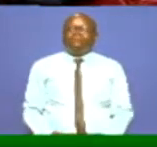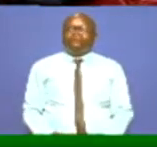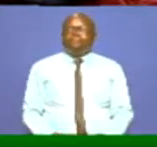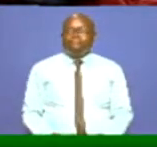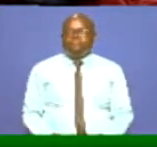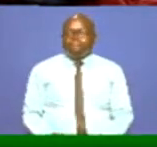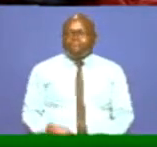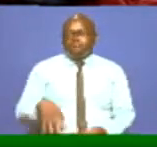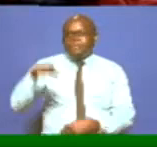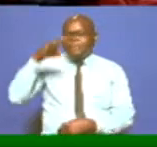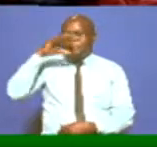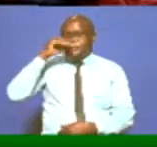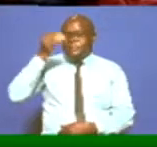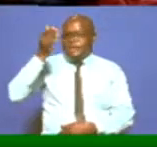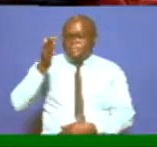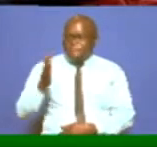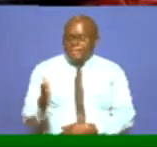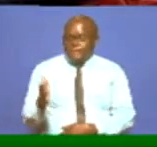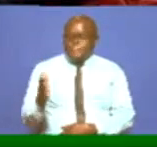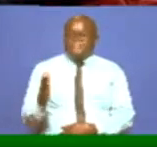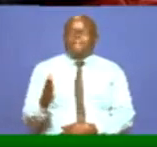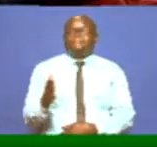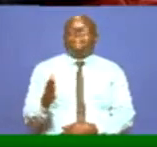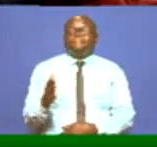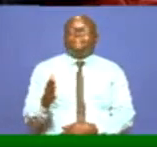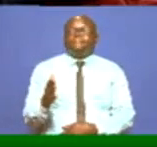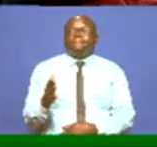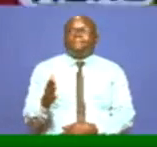Mr. Speaker, I like